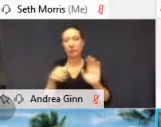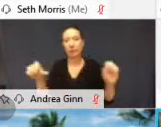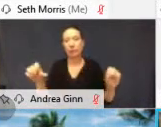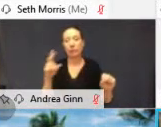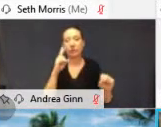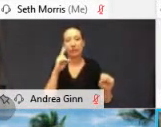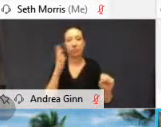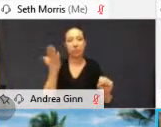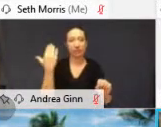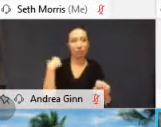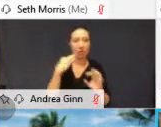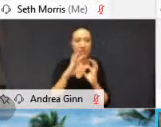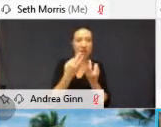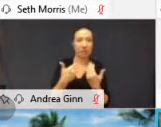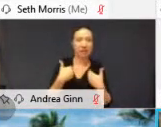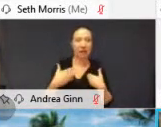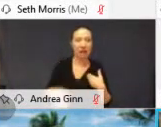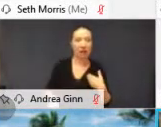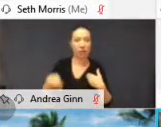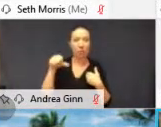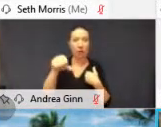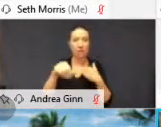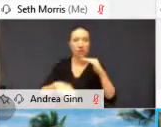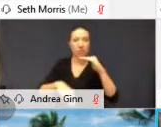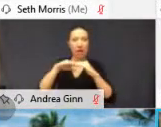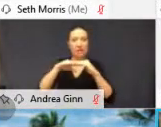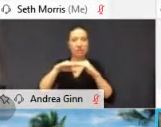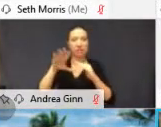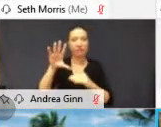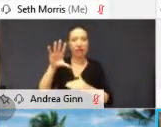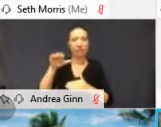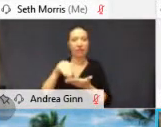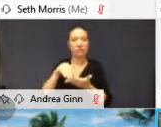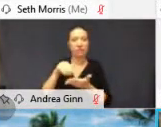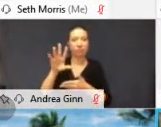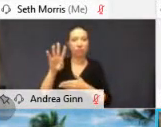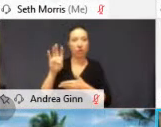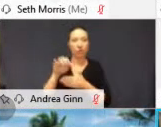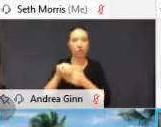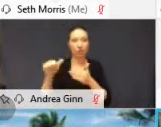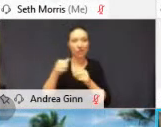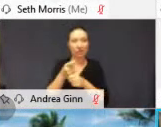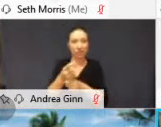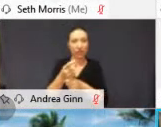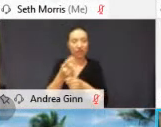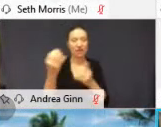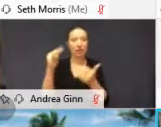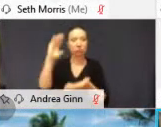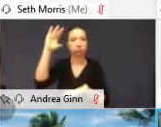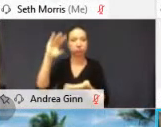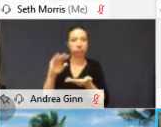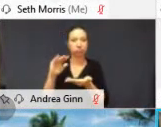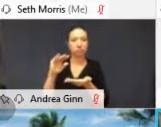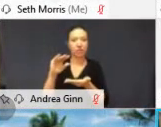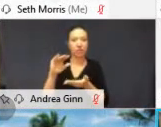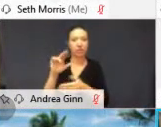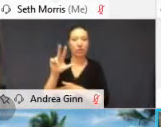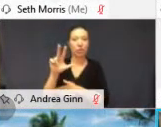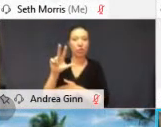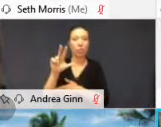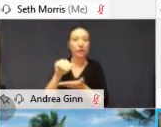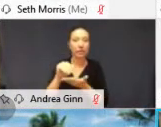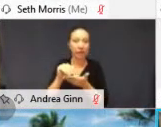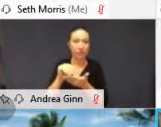an out-of-pocket maximum of, say, $5,400 per year to $3,000 per year. Again, nearly cutting their